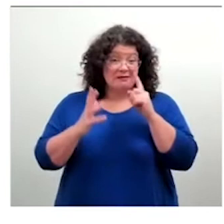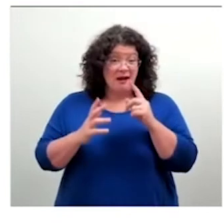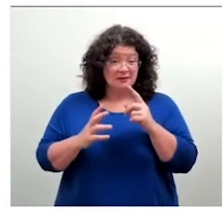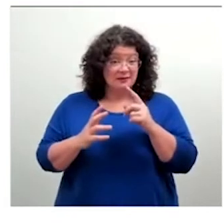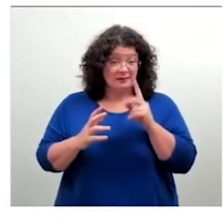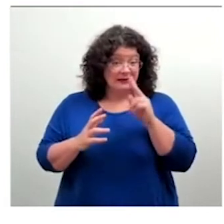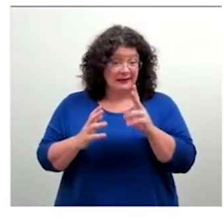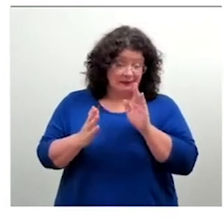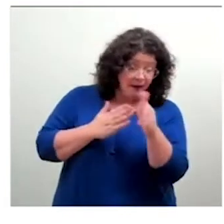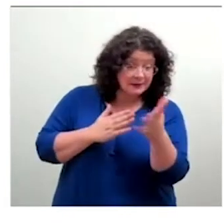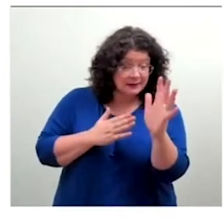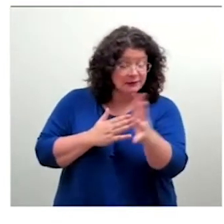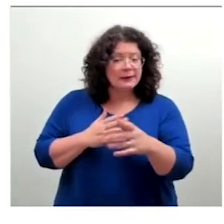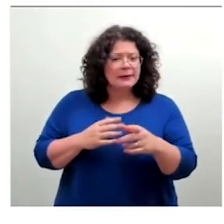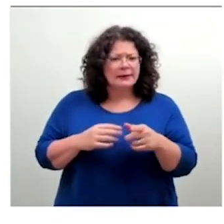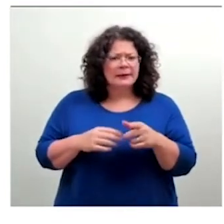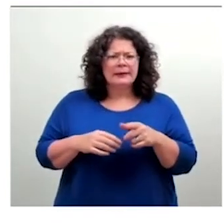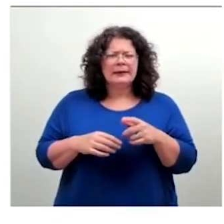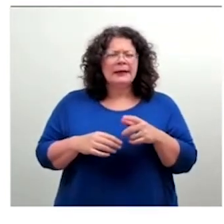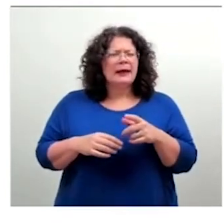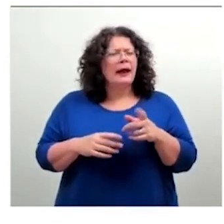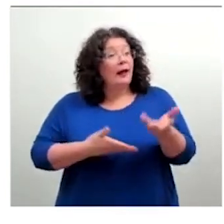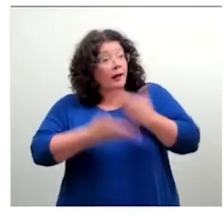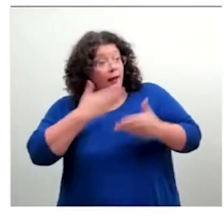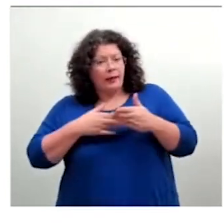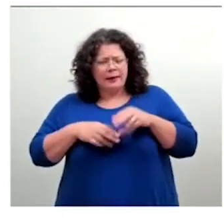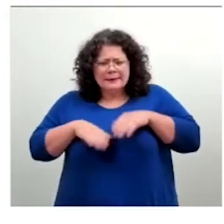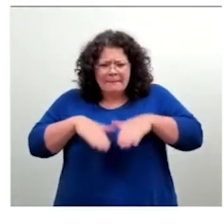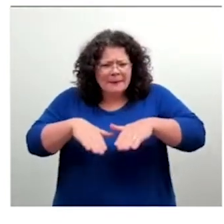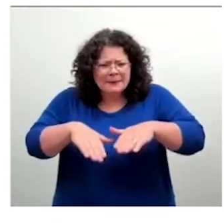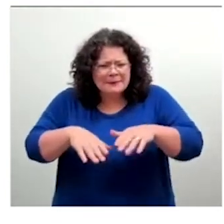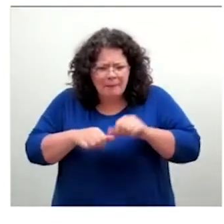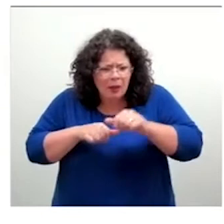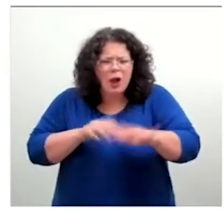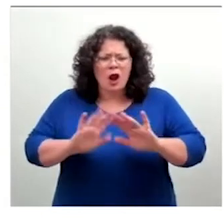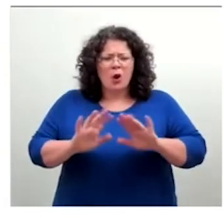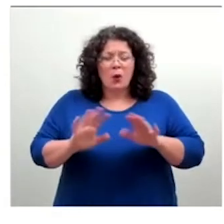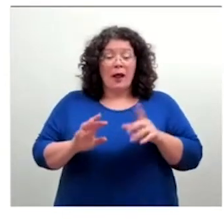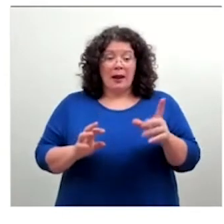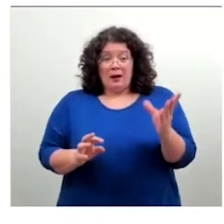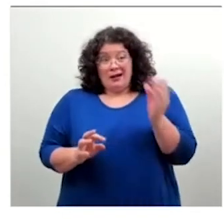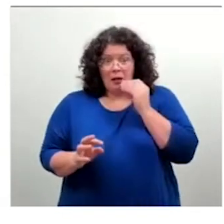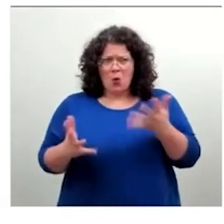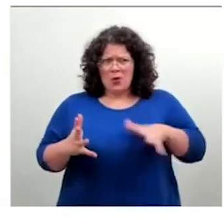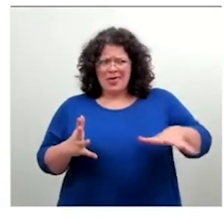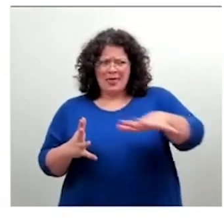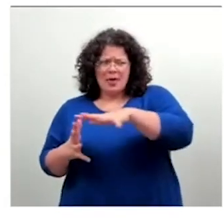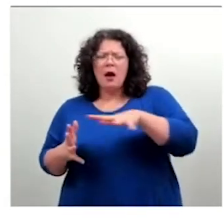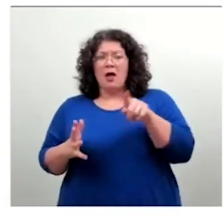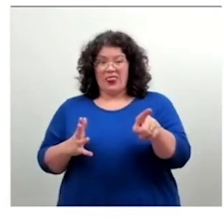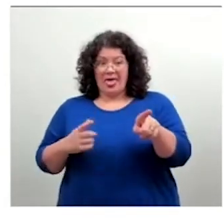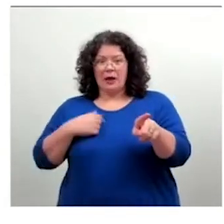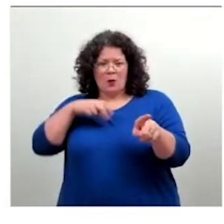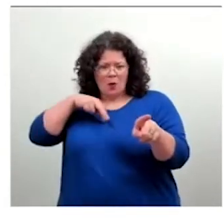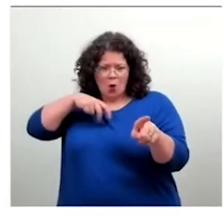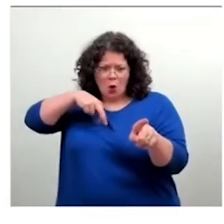can make my way there. Main Street. We're coming up to an intersection here. Goes right. Crossing. Here's the crossing. Listen to the